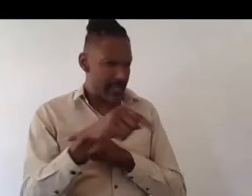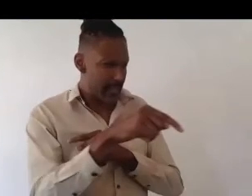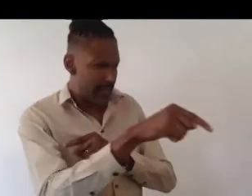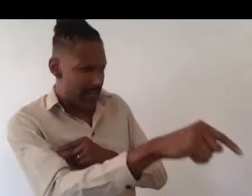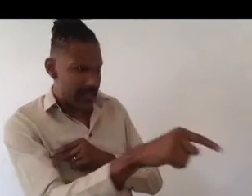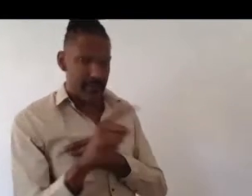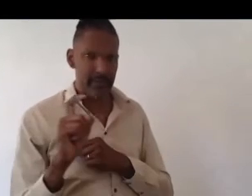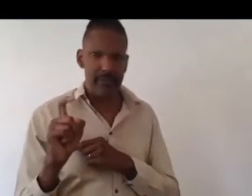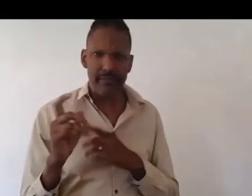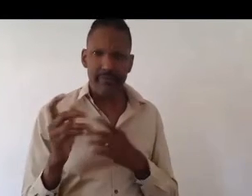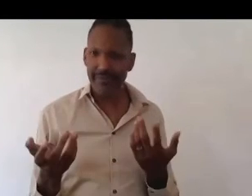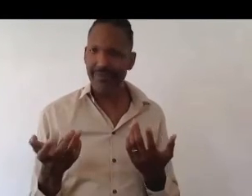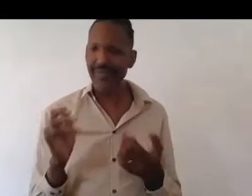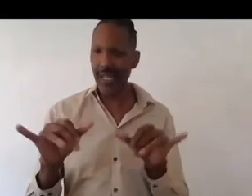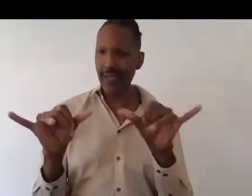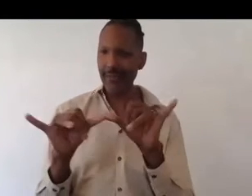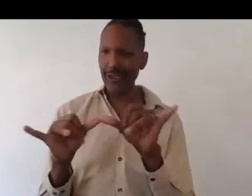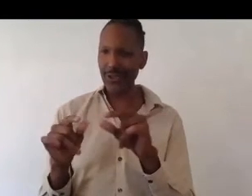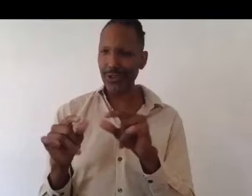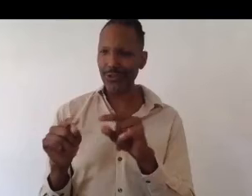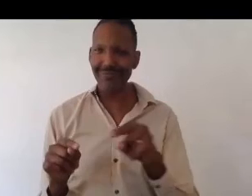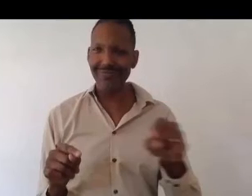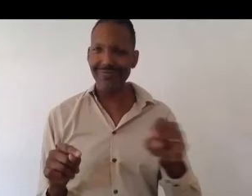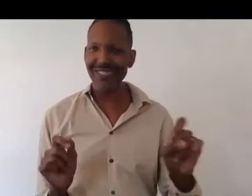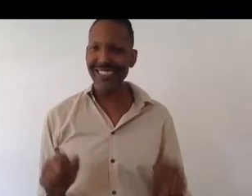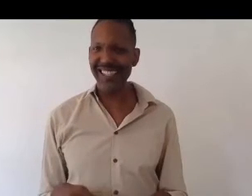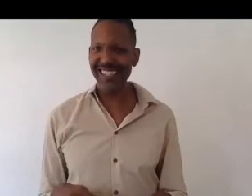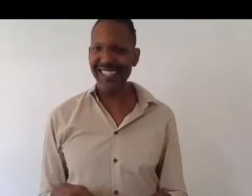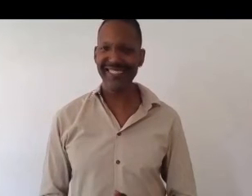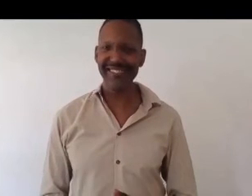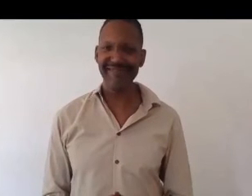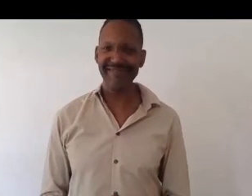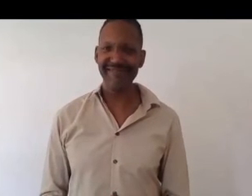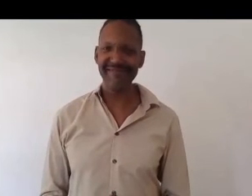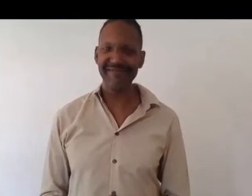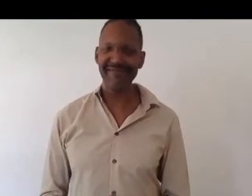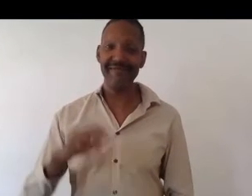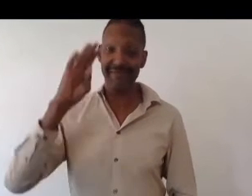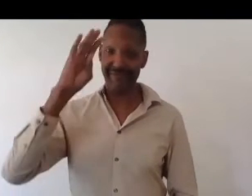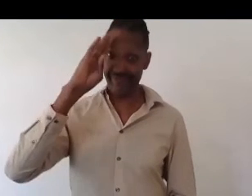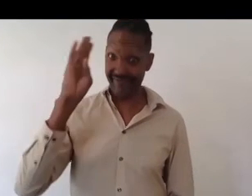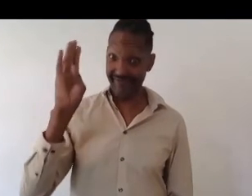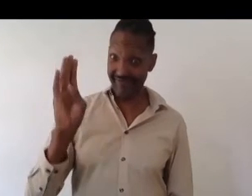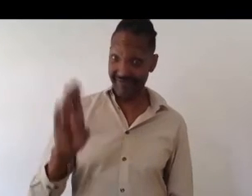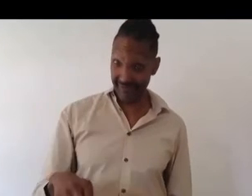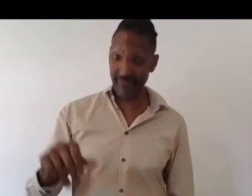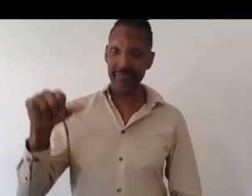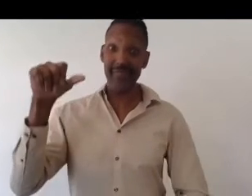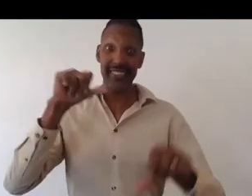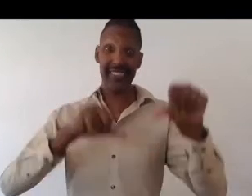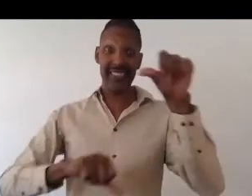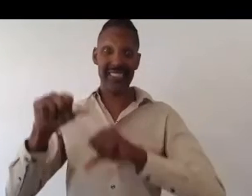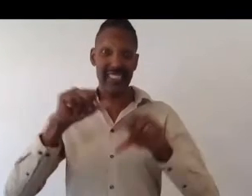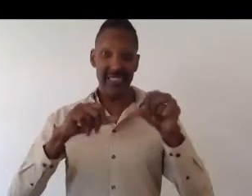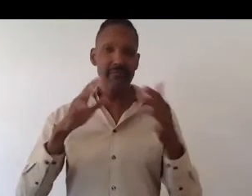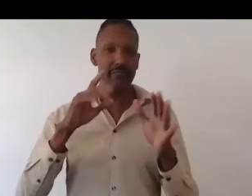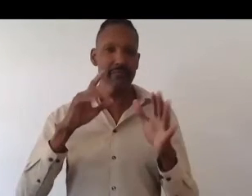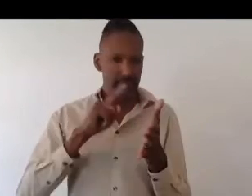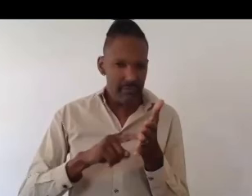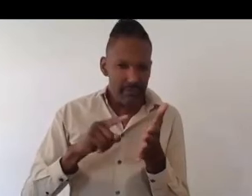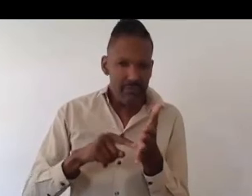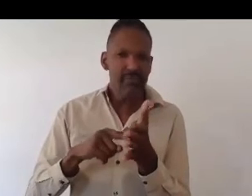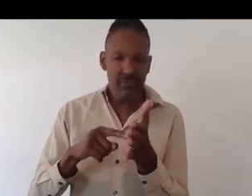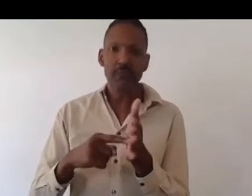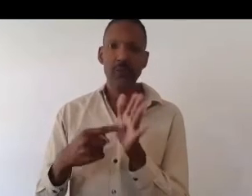Why is early STEM important? For lots of reasons, and there are a number of recent reports that talk about the value of early STEM for later